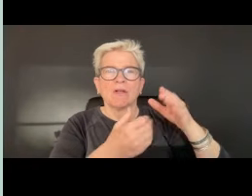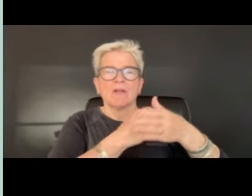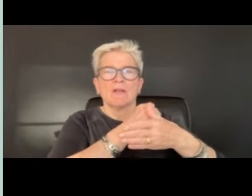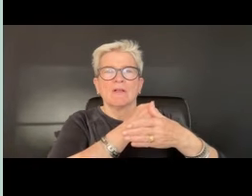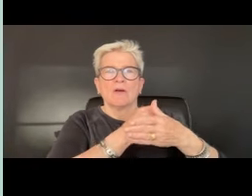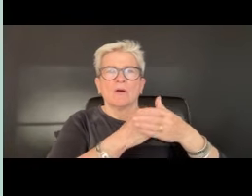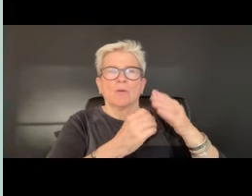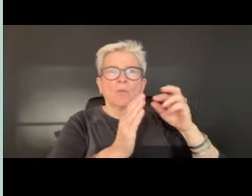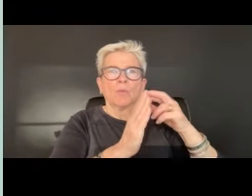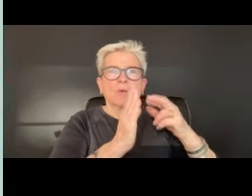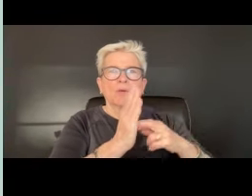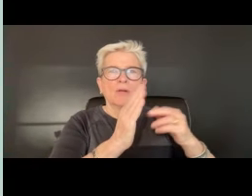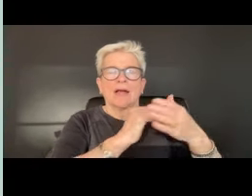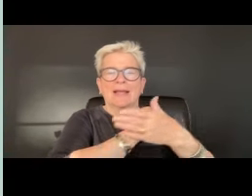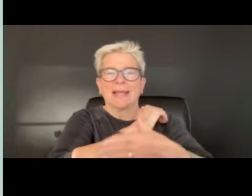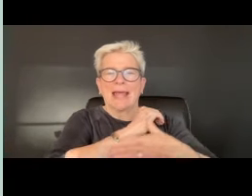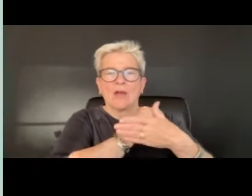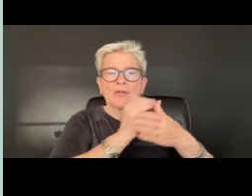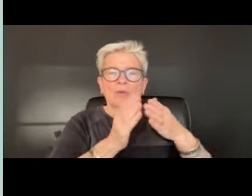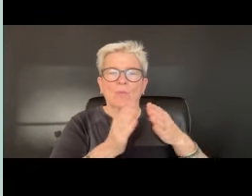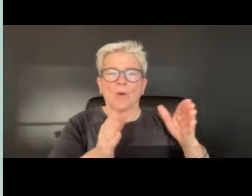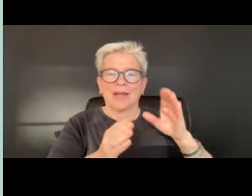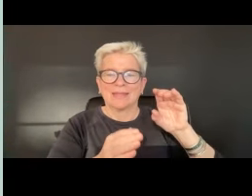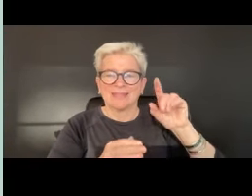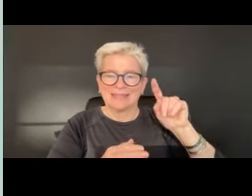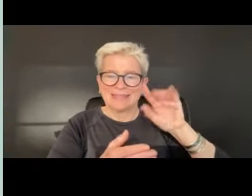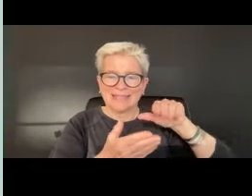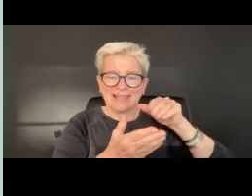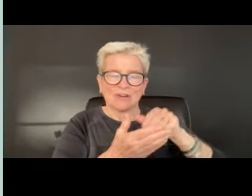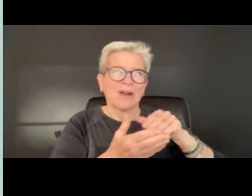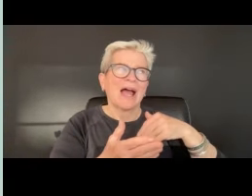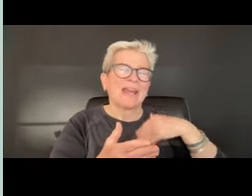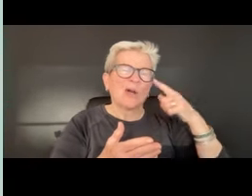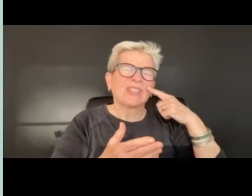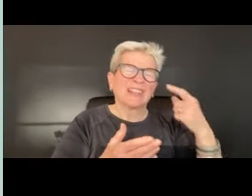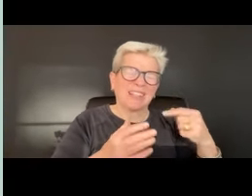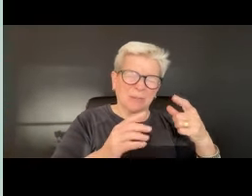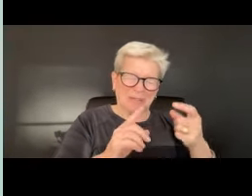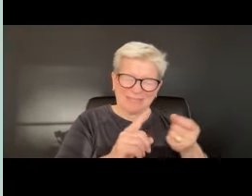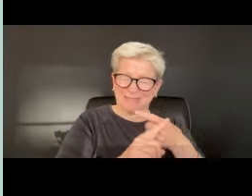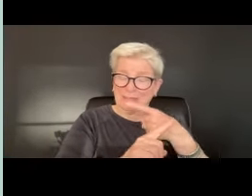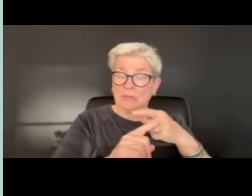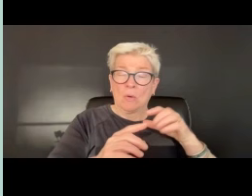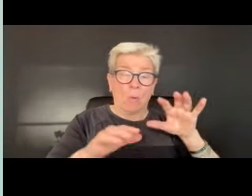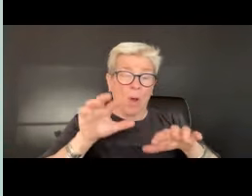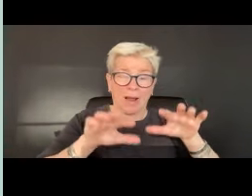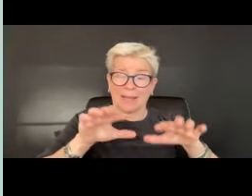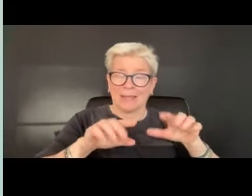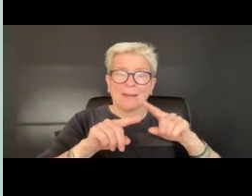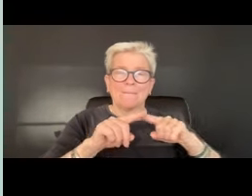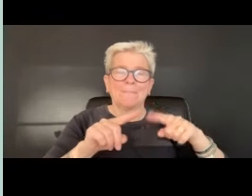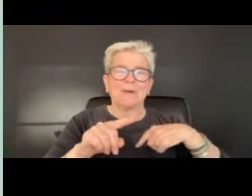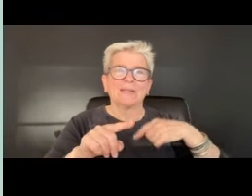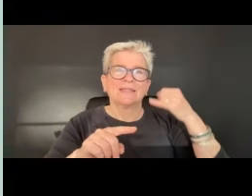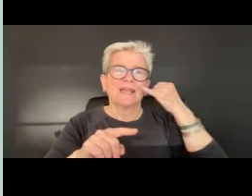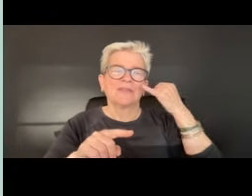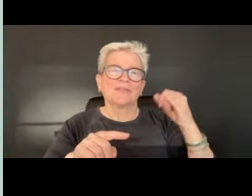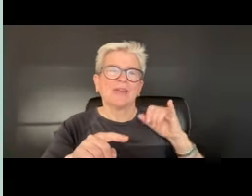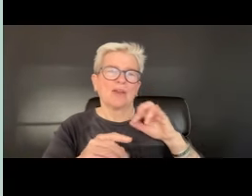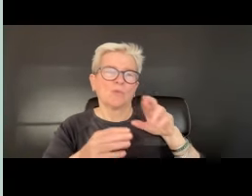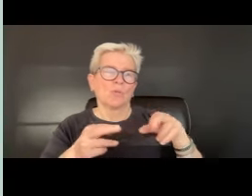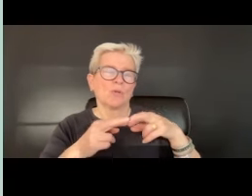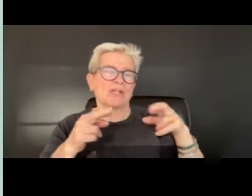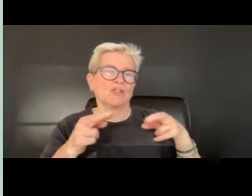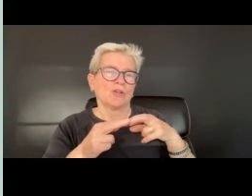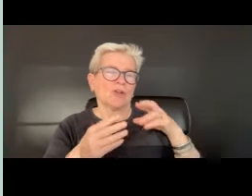Center. This is getting a little wonky, and I apologize for that, but it's important. It's equivalent to that regional center designation. And one of the things